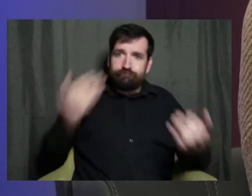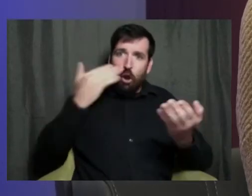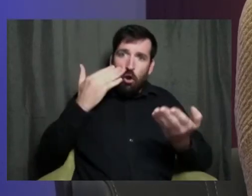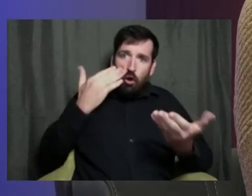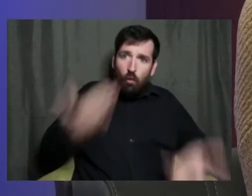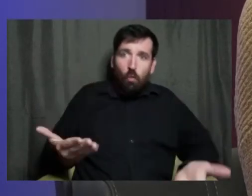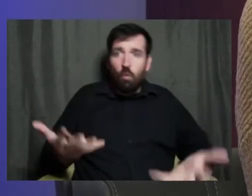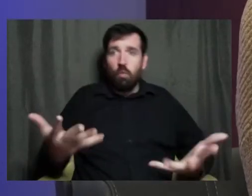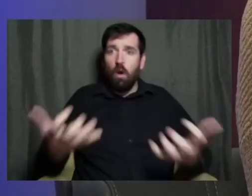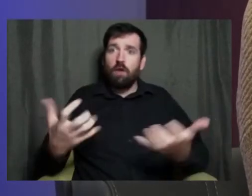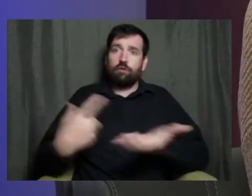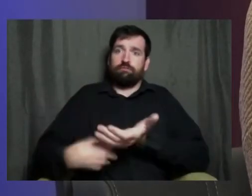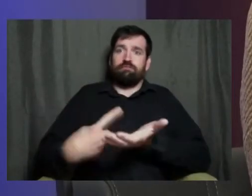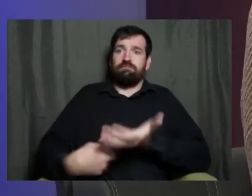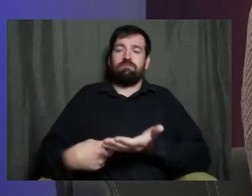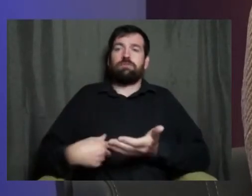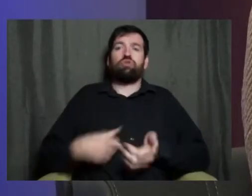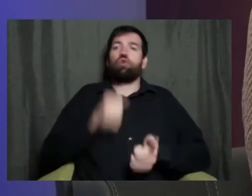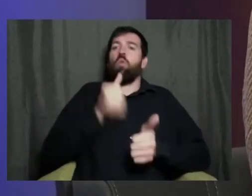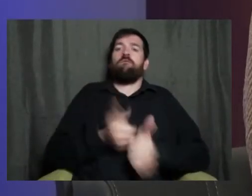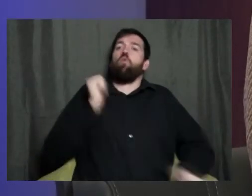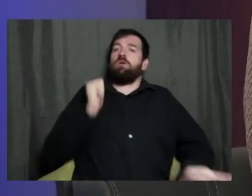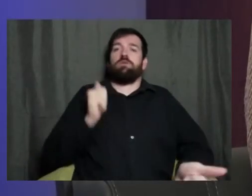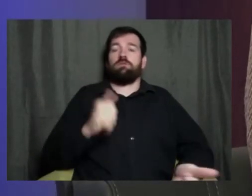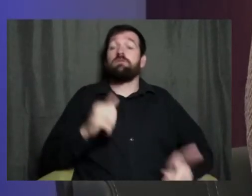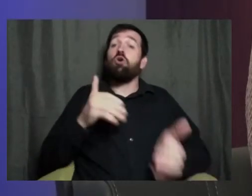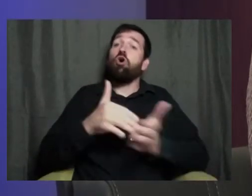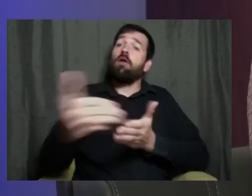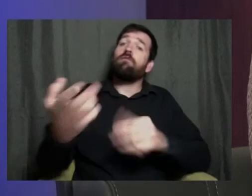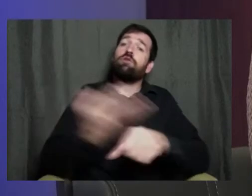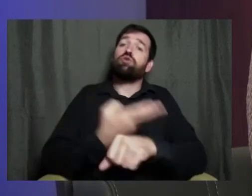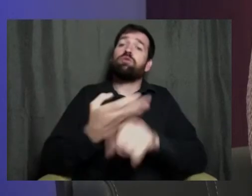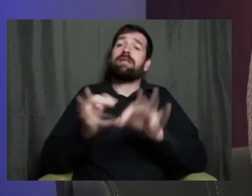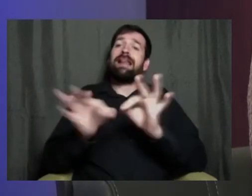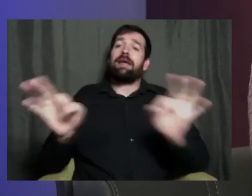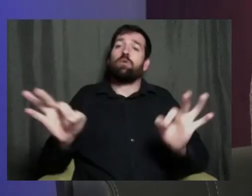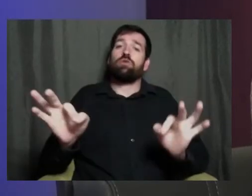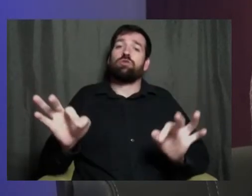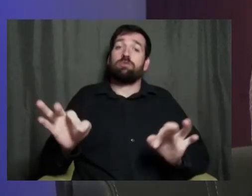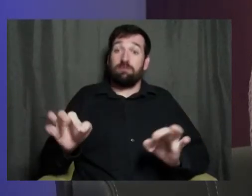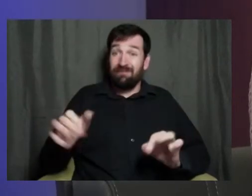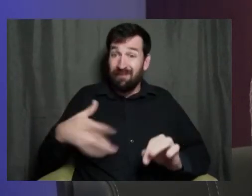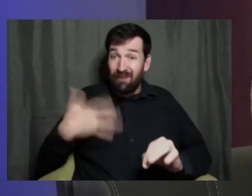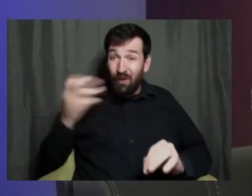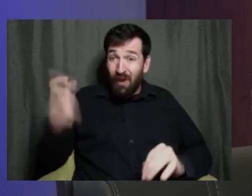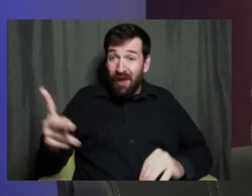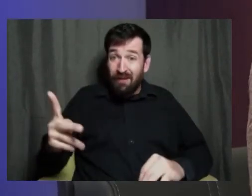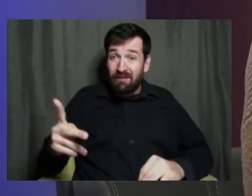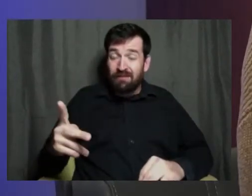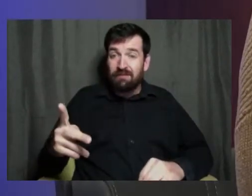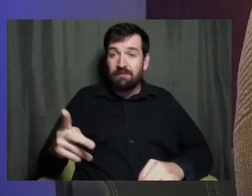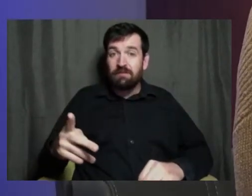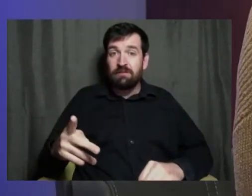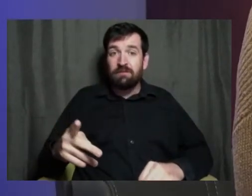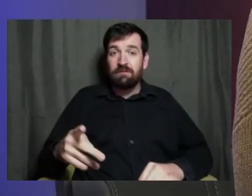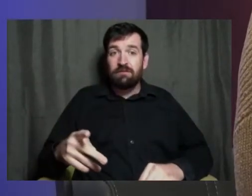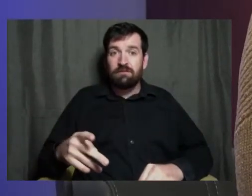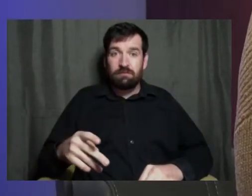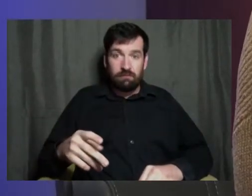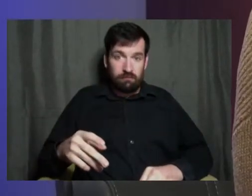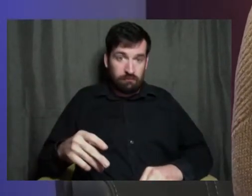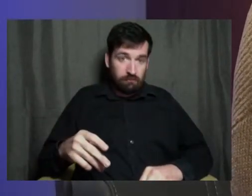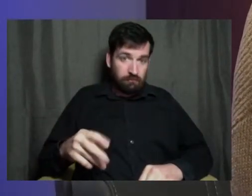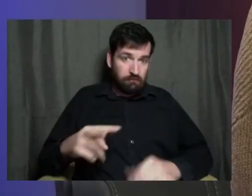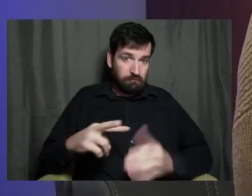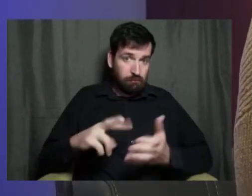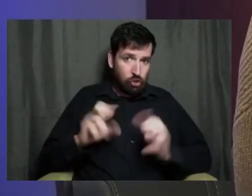Let's not shy away from them. We often use the language of, are you feeling okay? And that could be code for, are you going to have